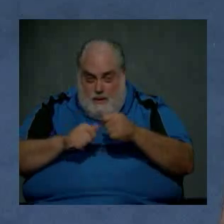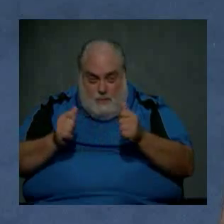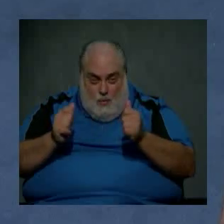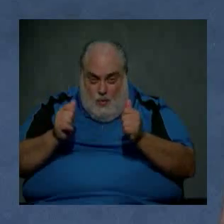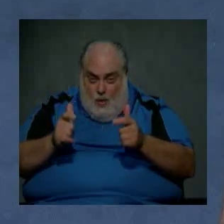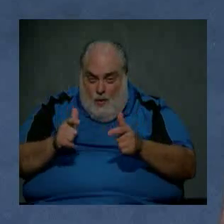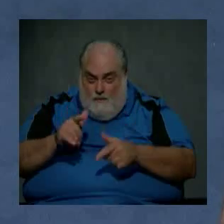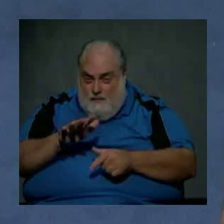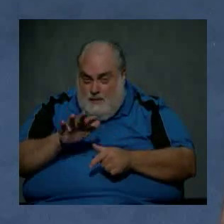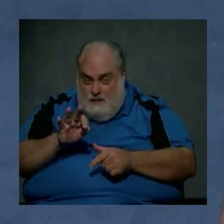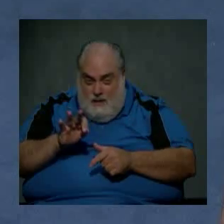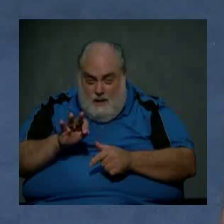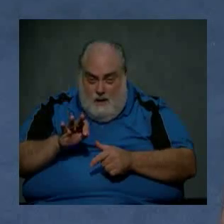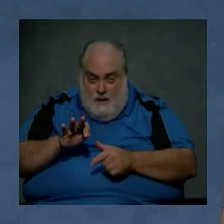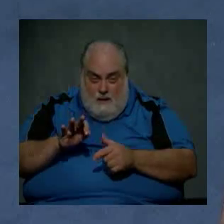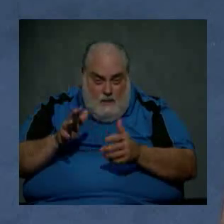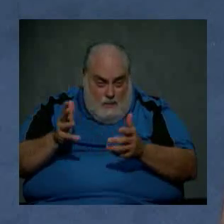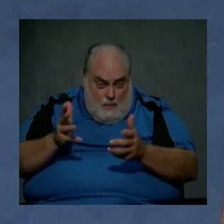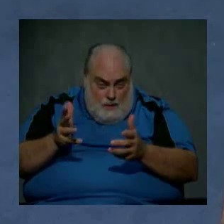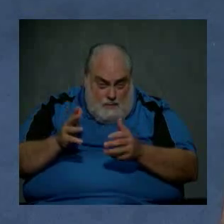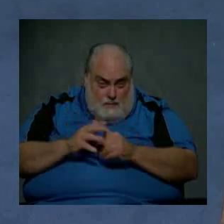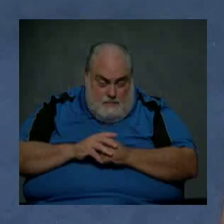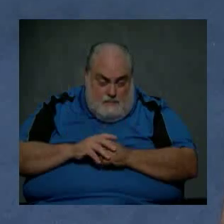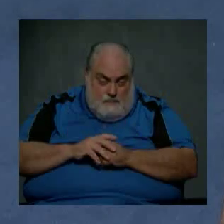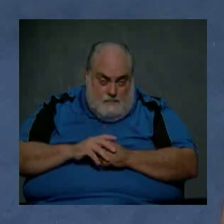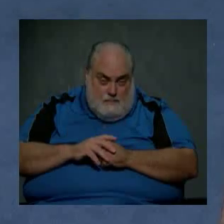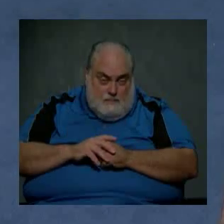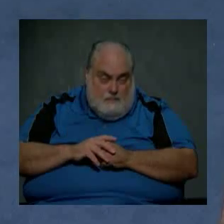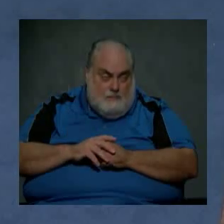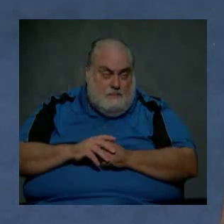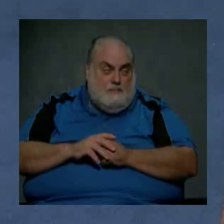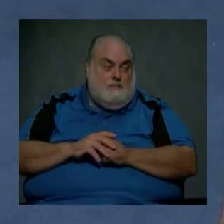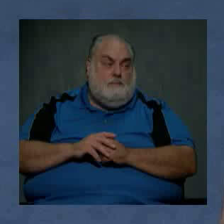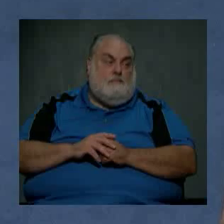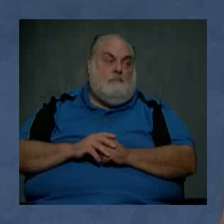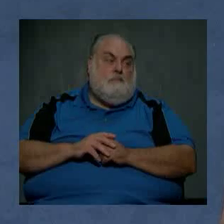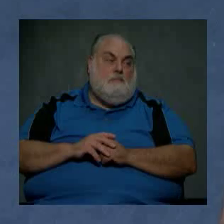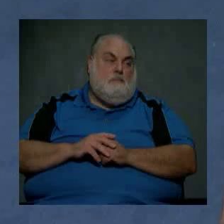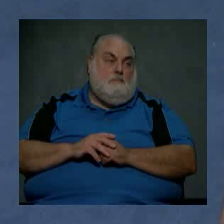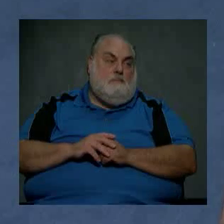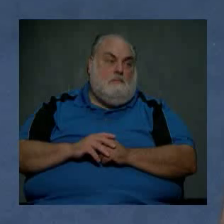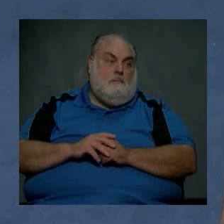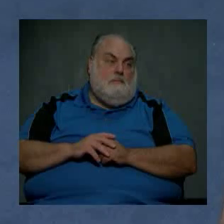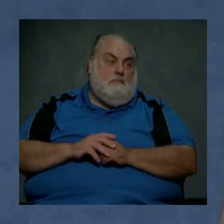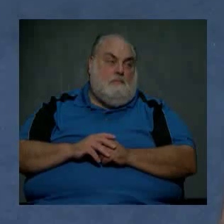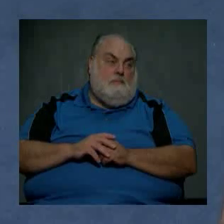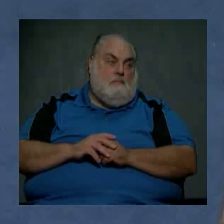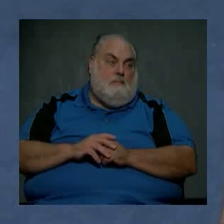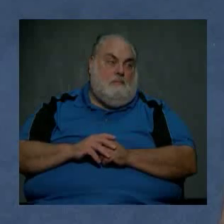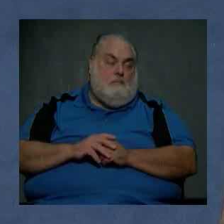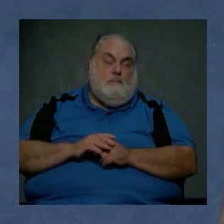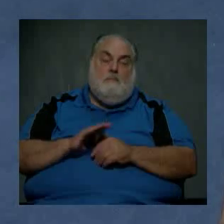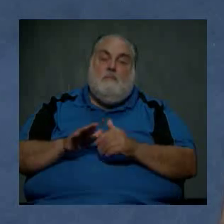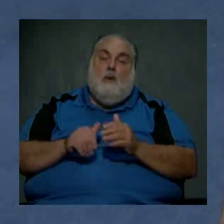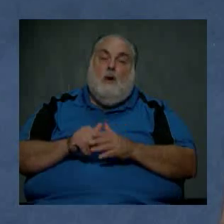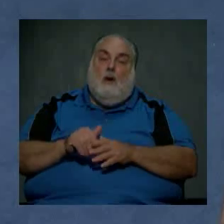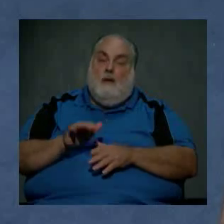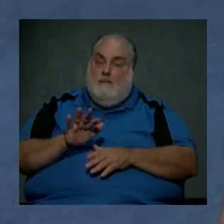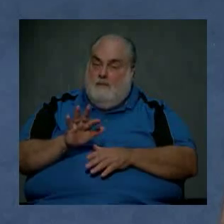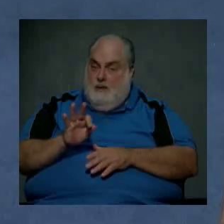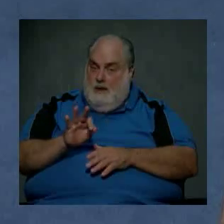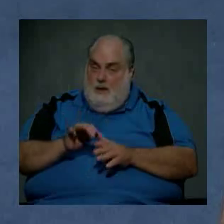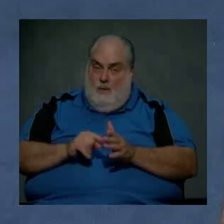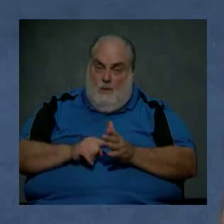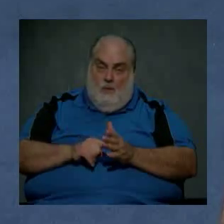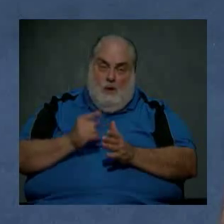all 59 at once with ginkgo? All 59 at once. All 59 That's at gonna be once.